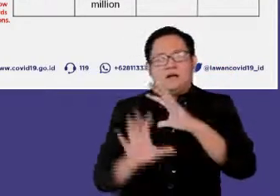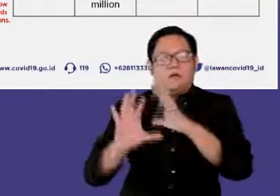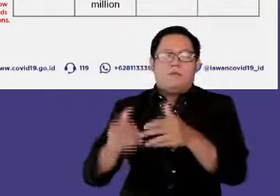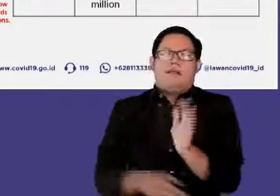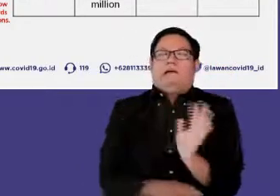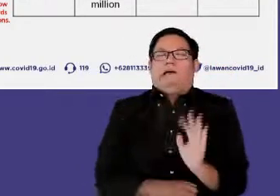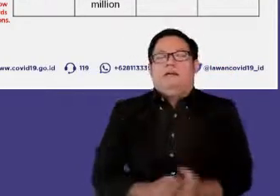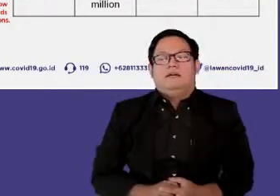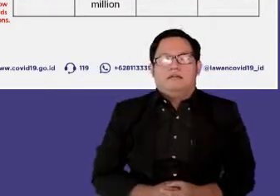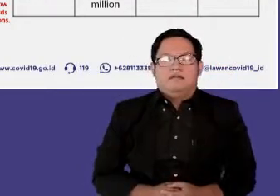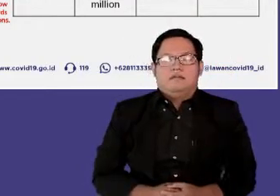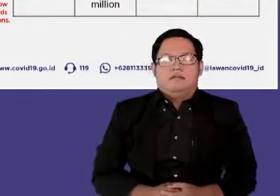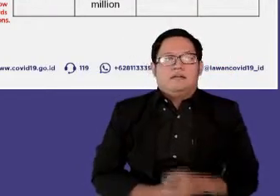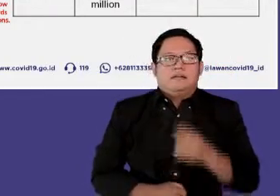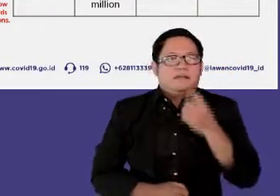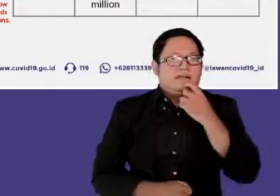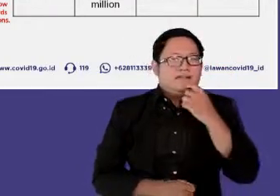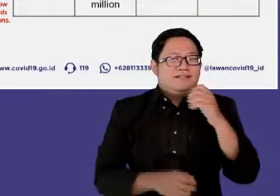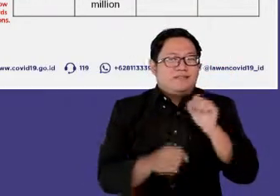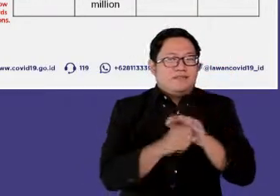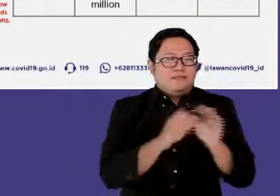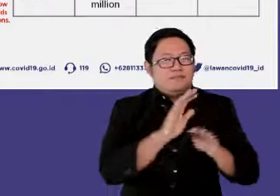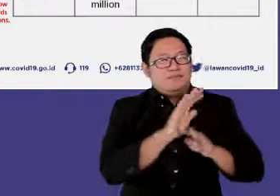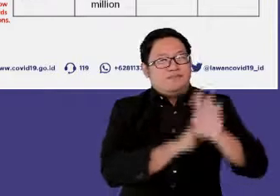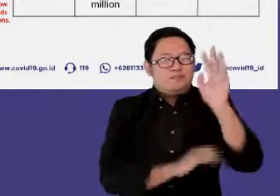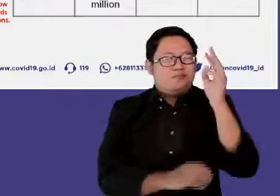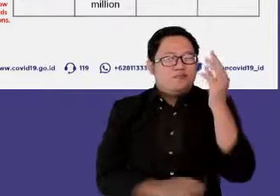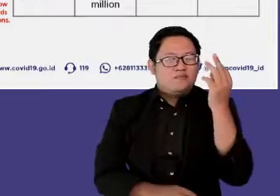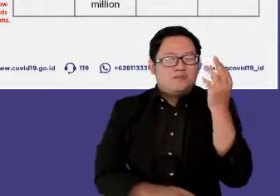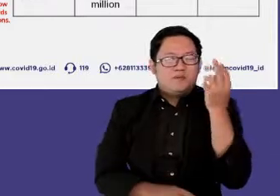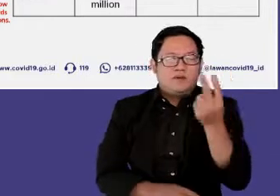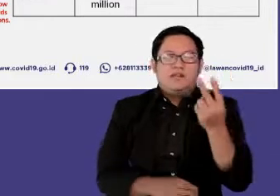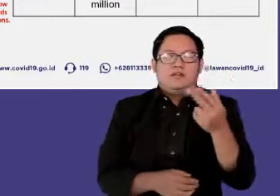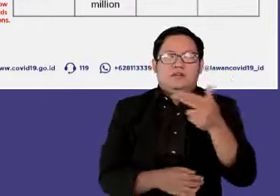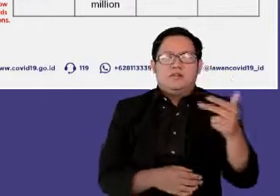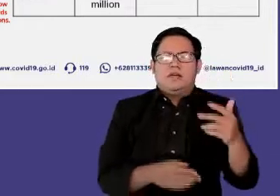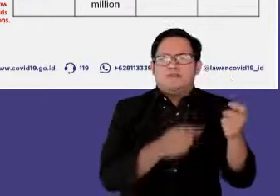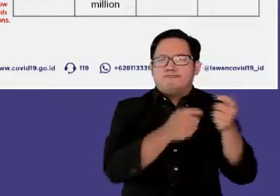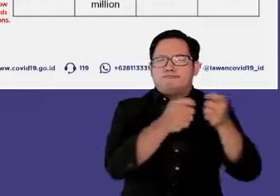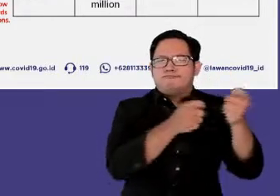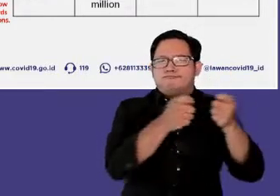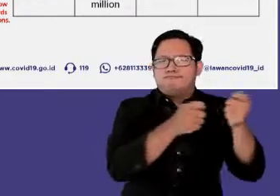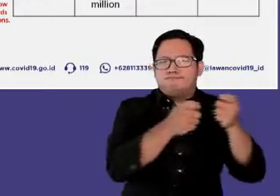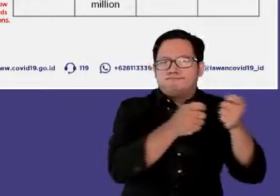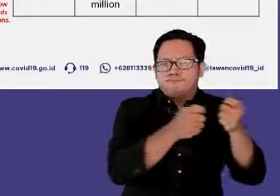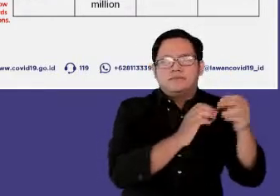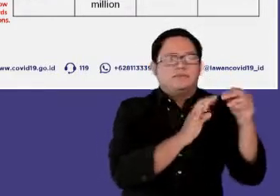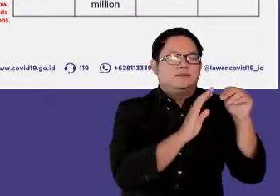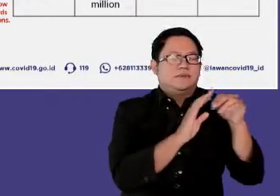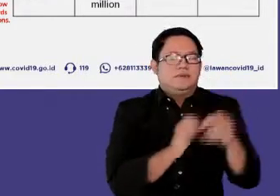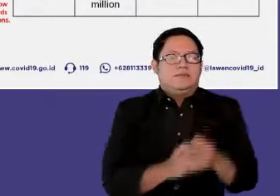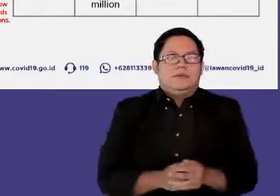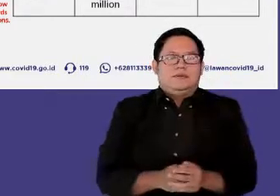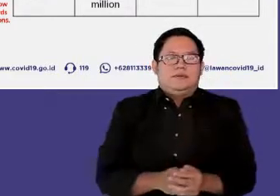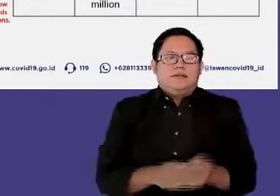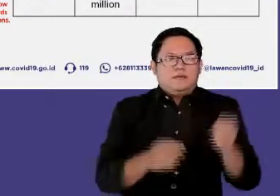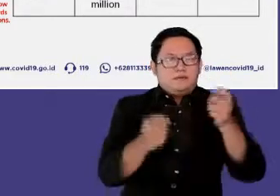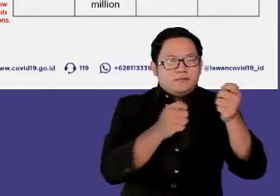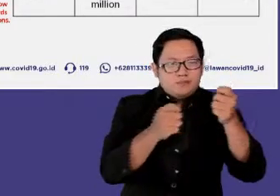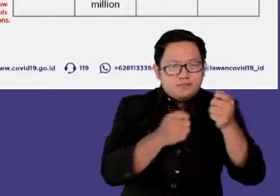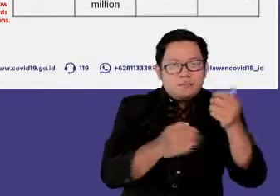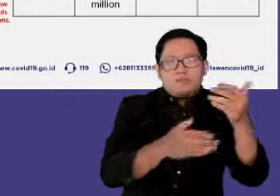spike in cases in Indonesia was also handled immediately, as seen in the curve that shows a gentle